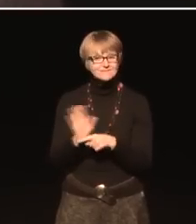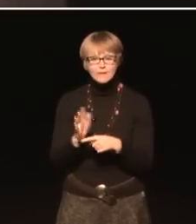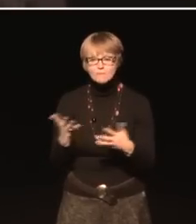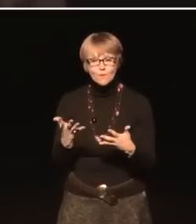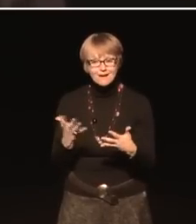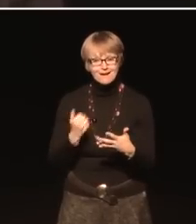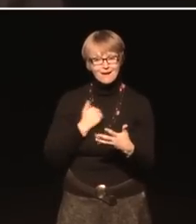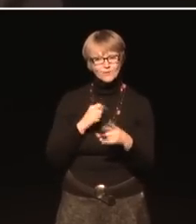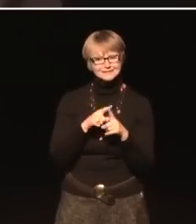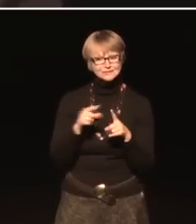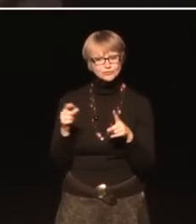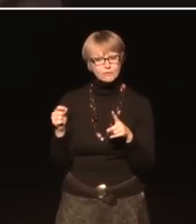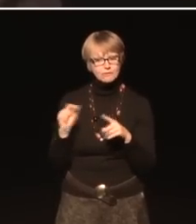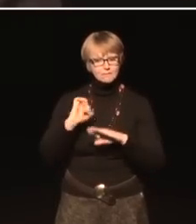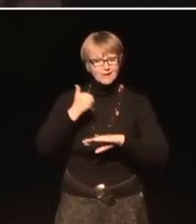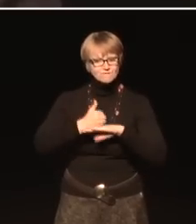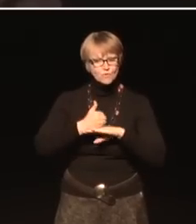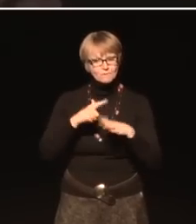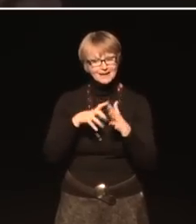is Eclipse TV,